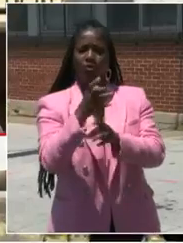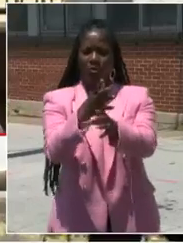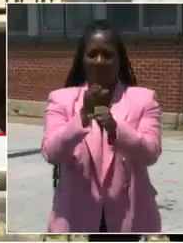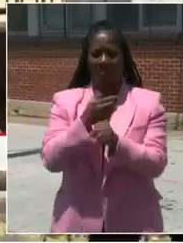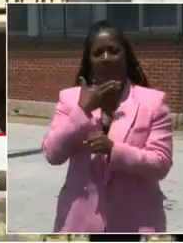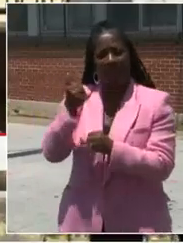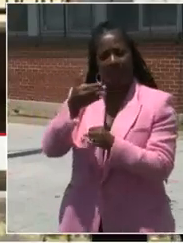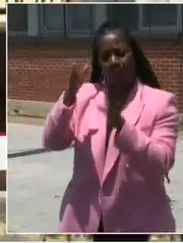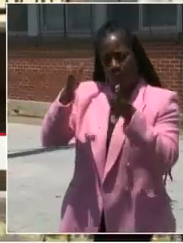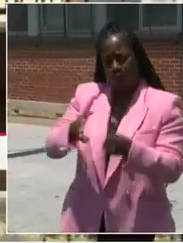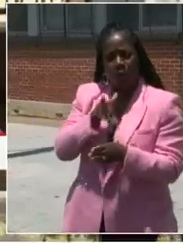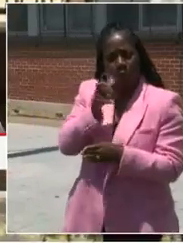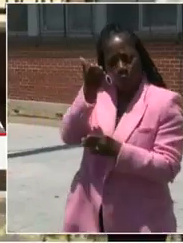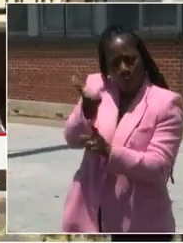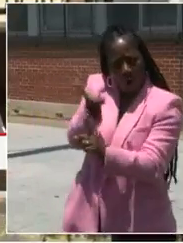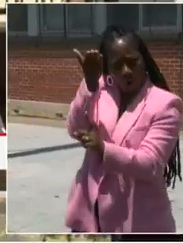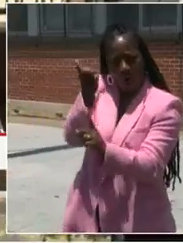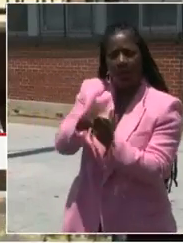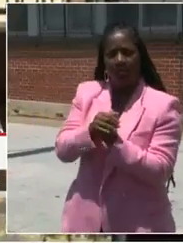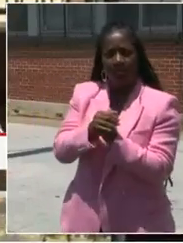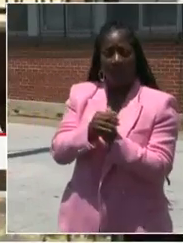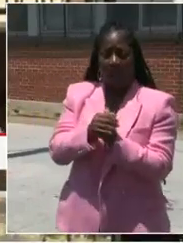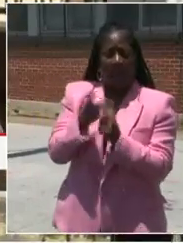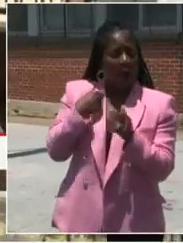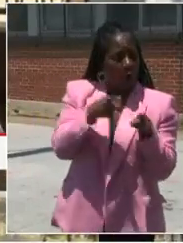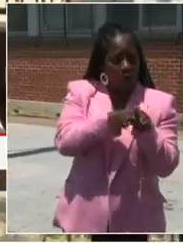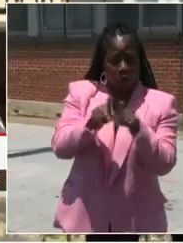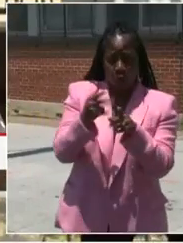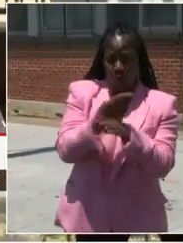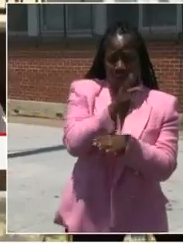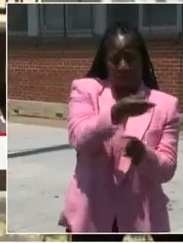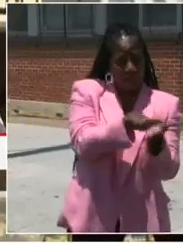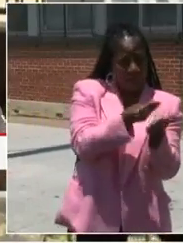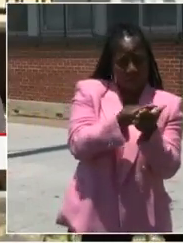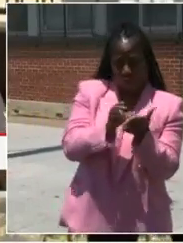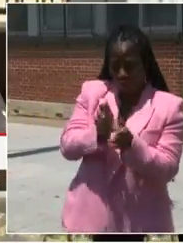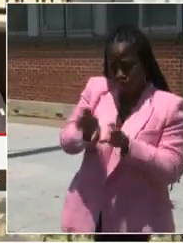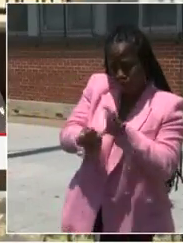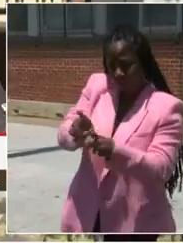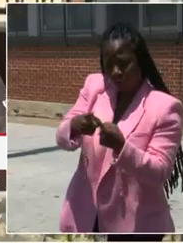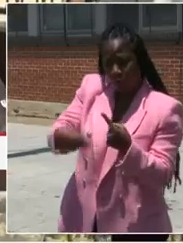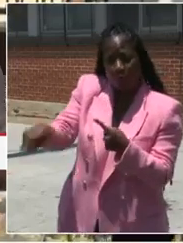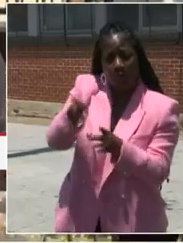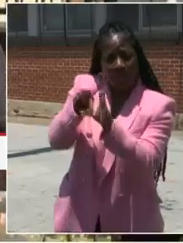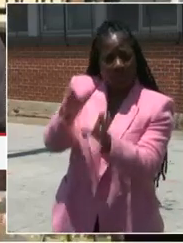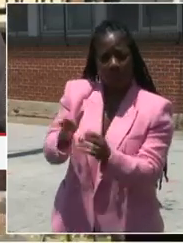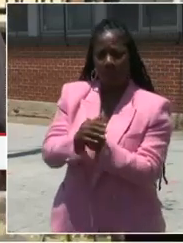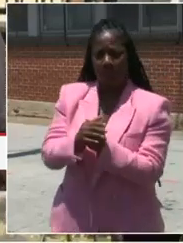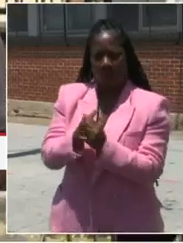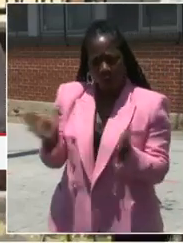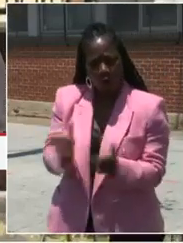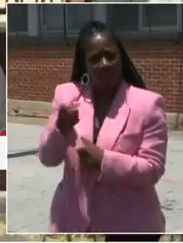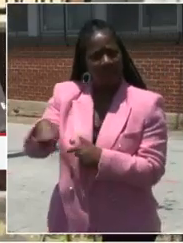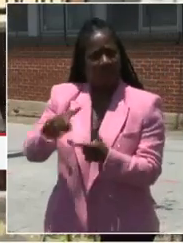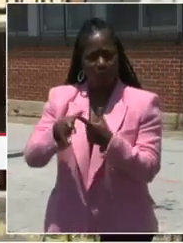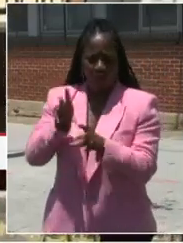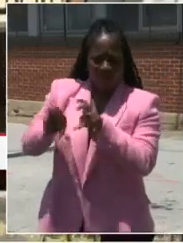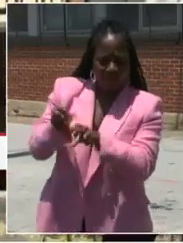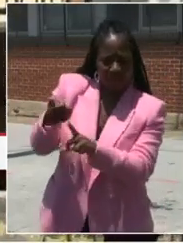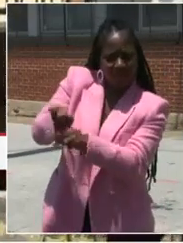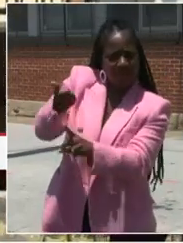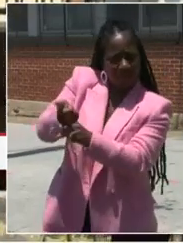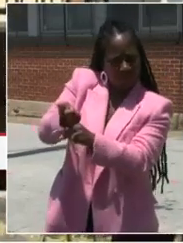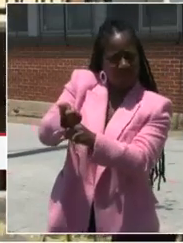of that money in the hands of the participants as a way to encourage them to invest in